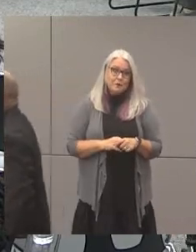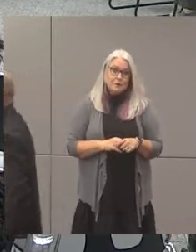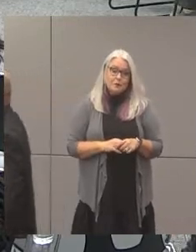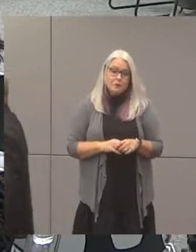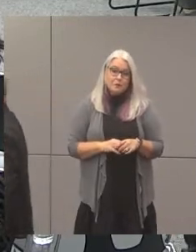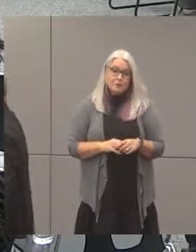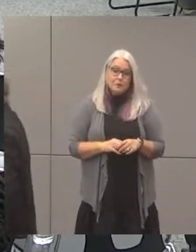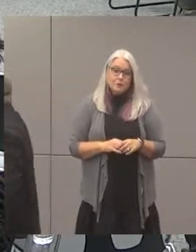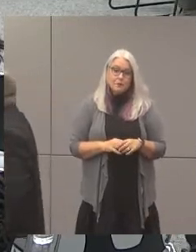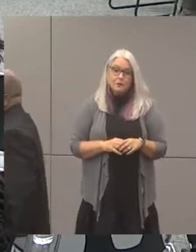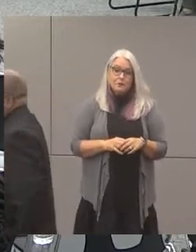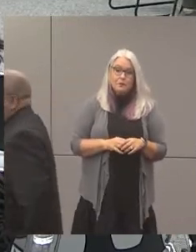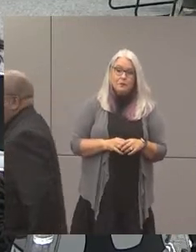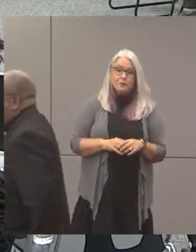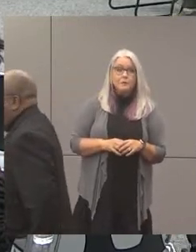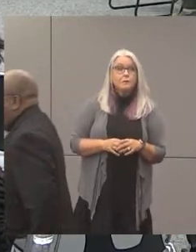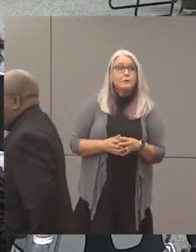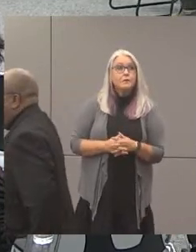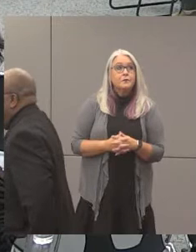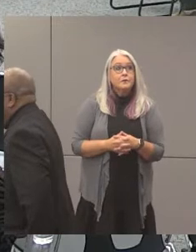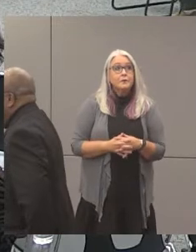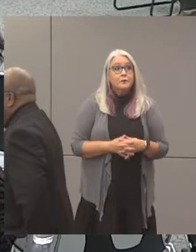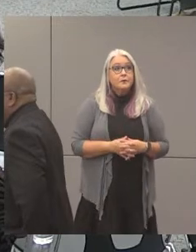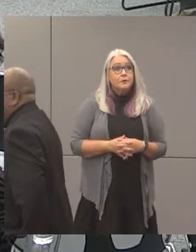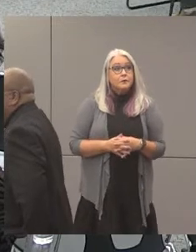Where do you want us to?